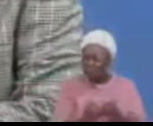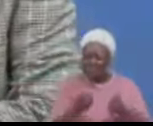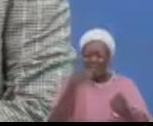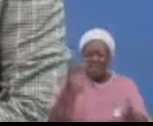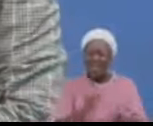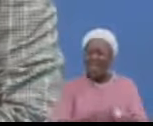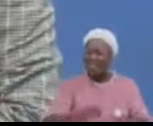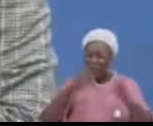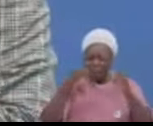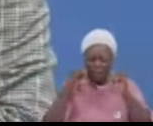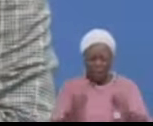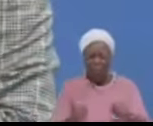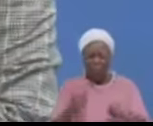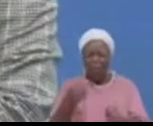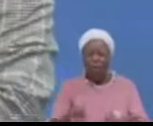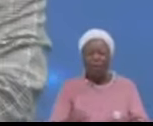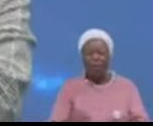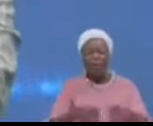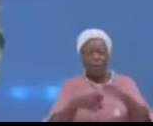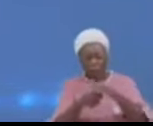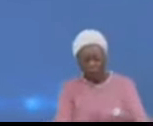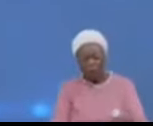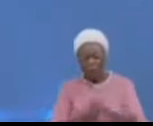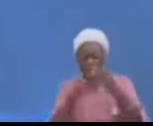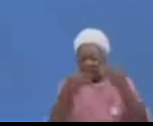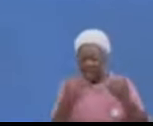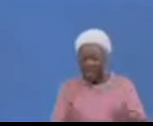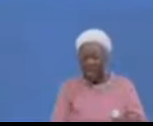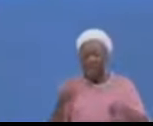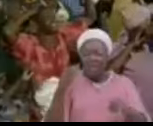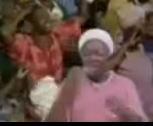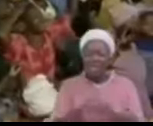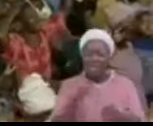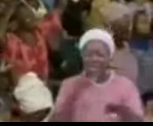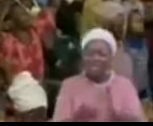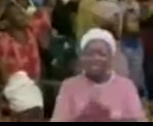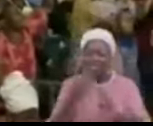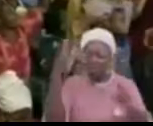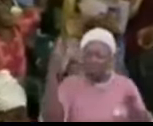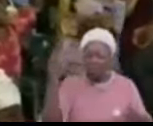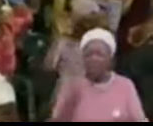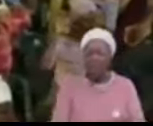power of oppression now in Jesus' name.